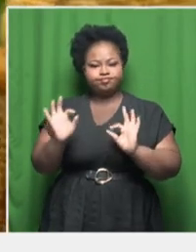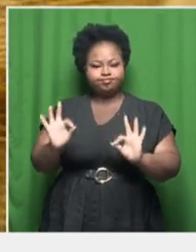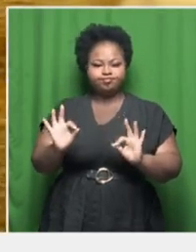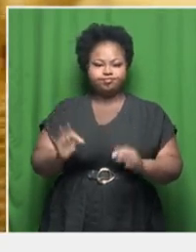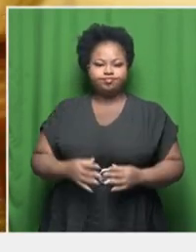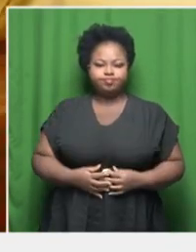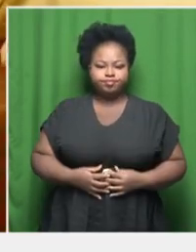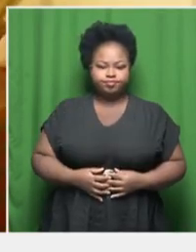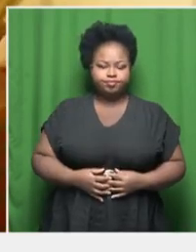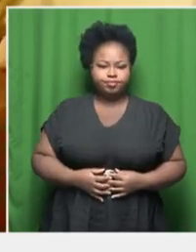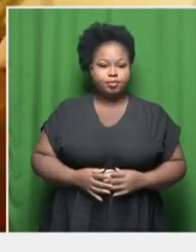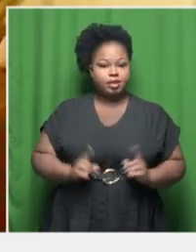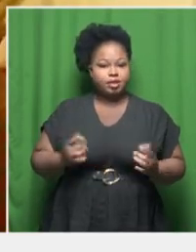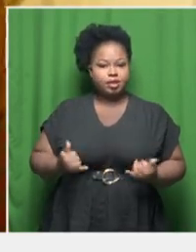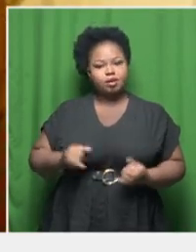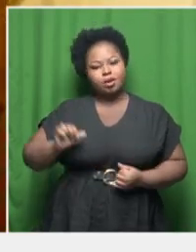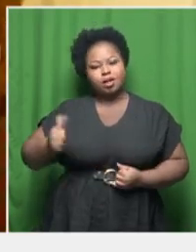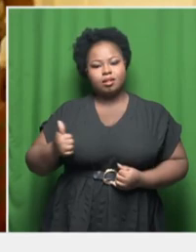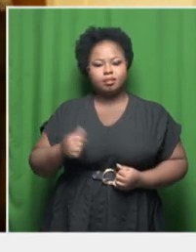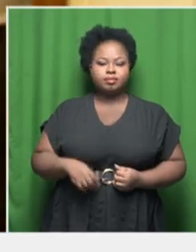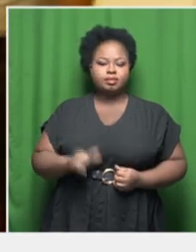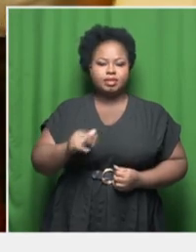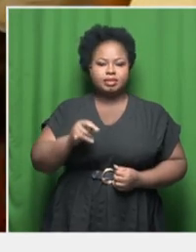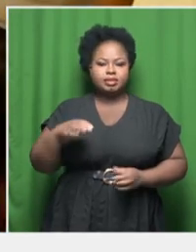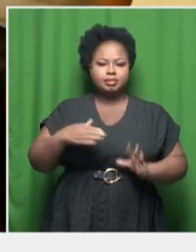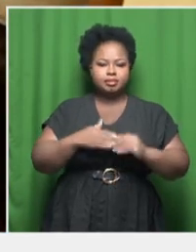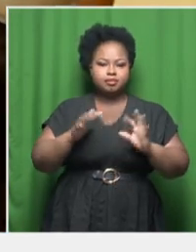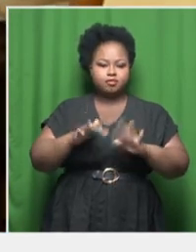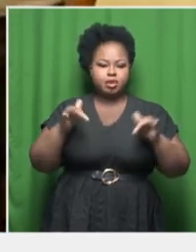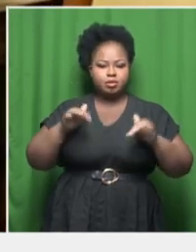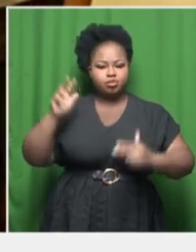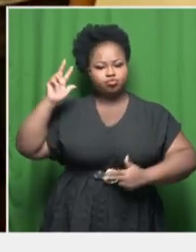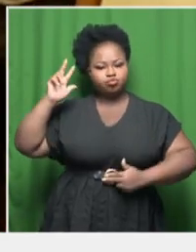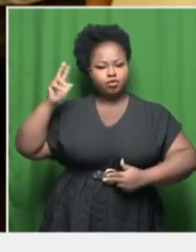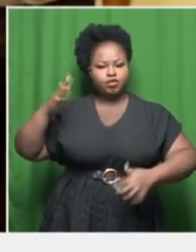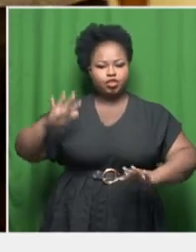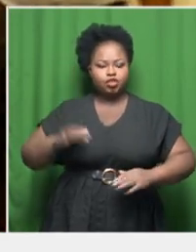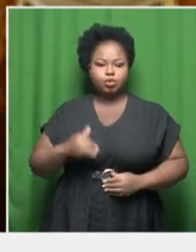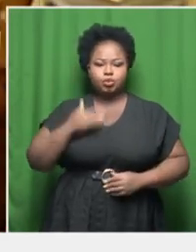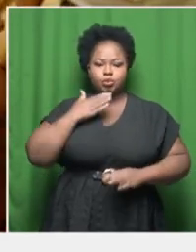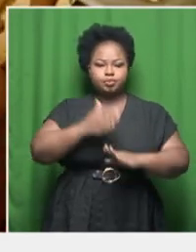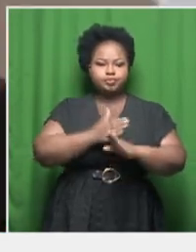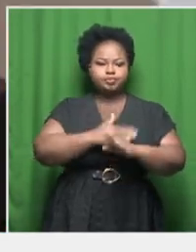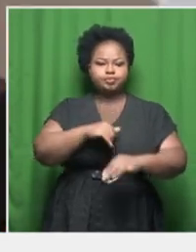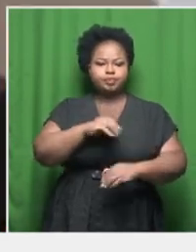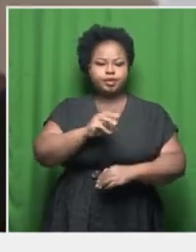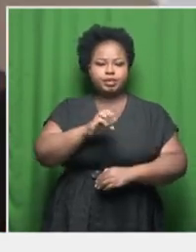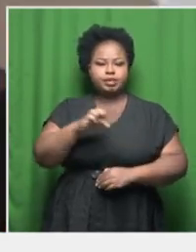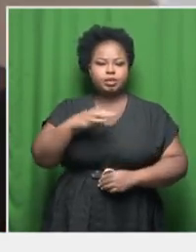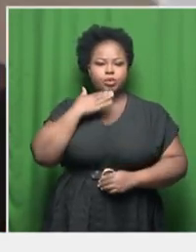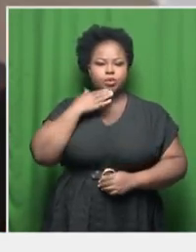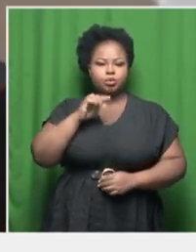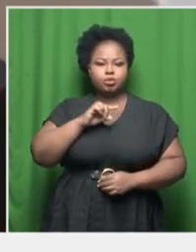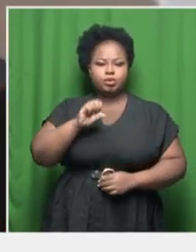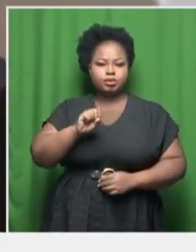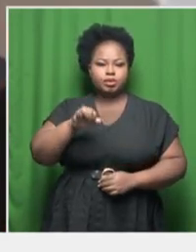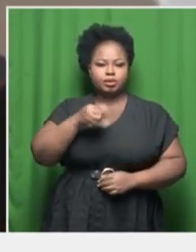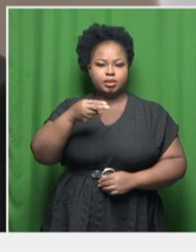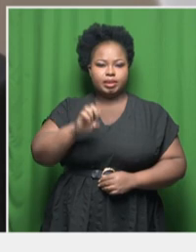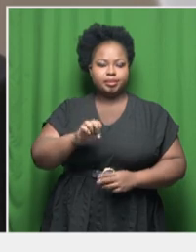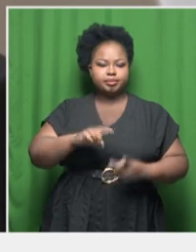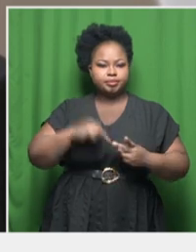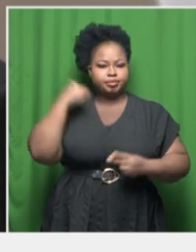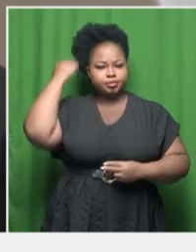smooth transition. Now, the other ANC MPs who were sworn in include former KZN Premier and MEC Sihle Zikalala,